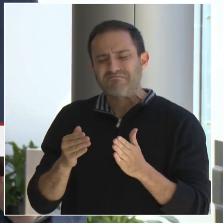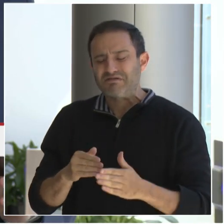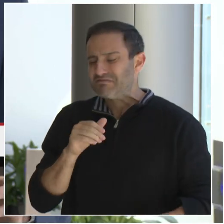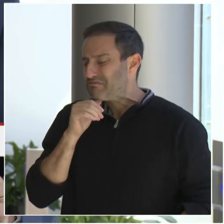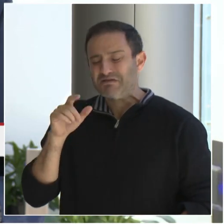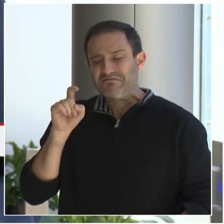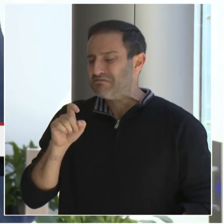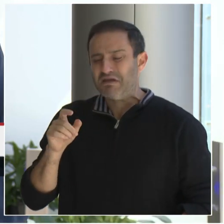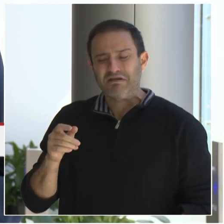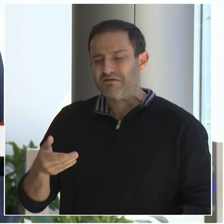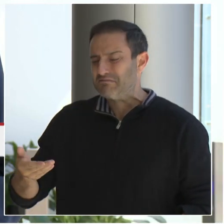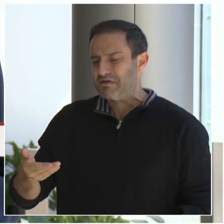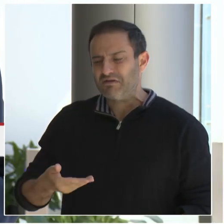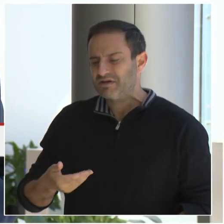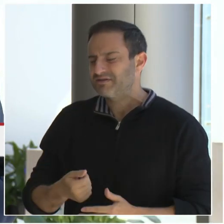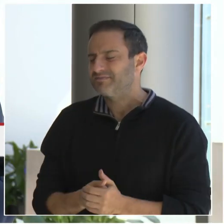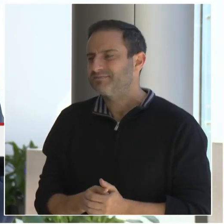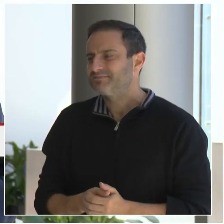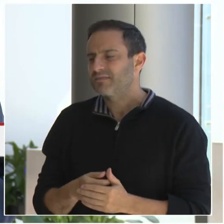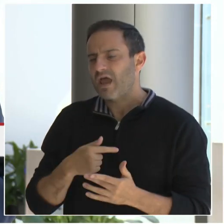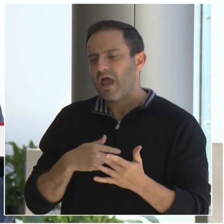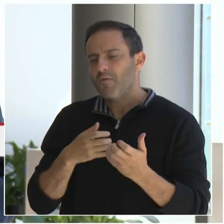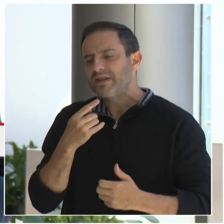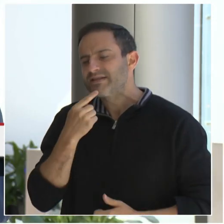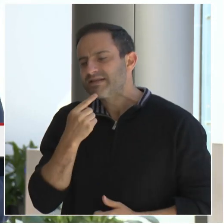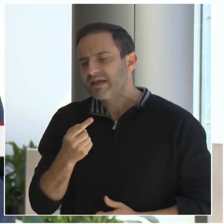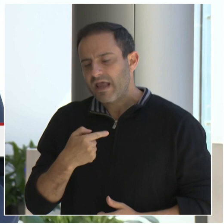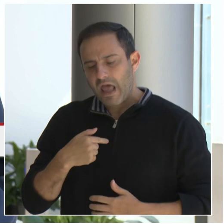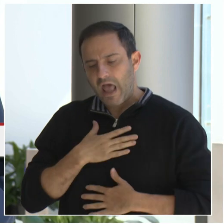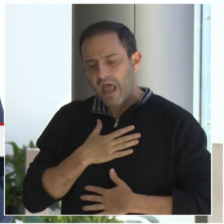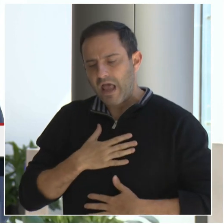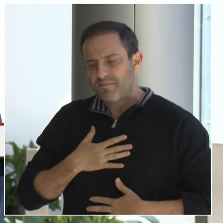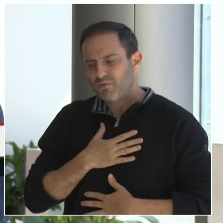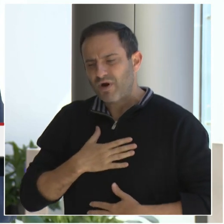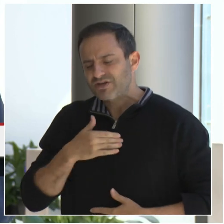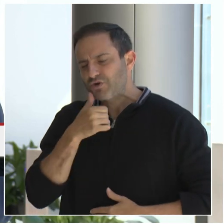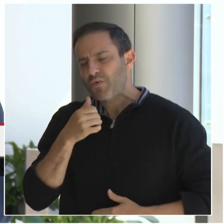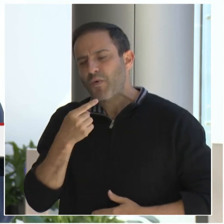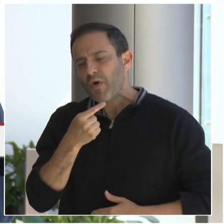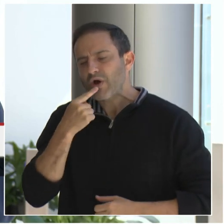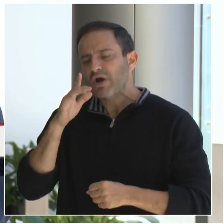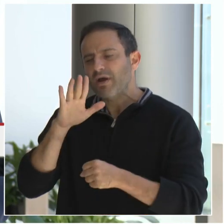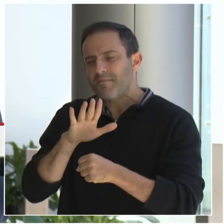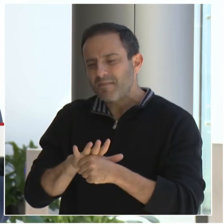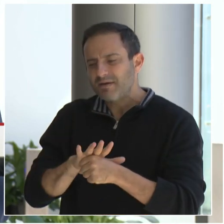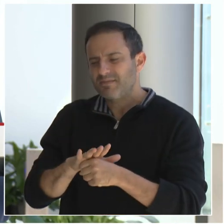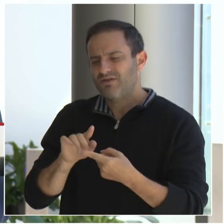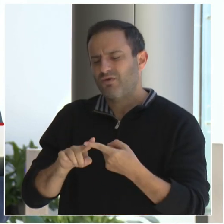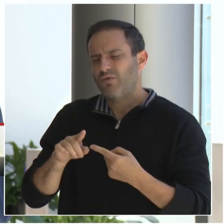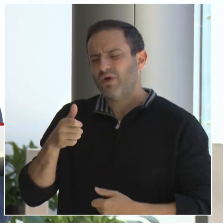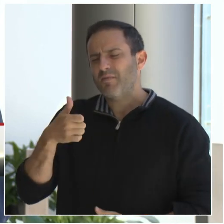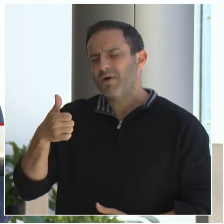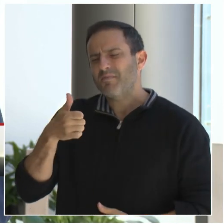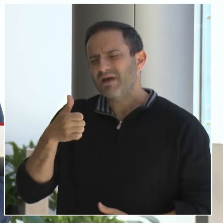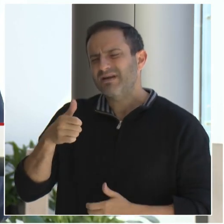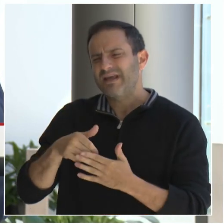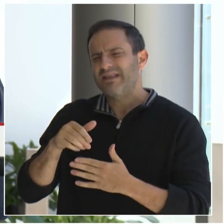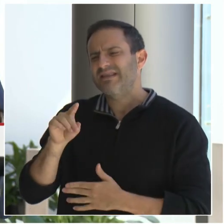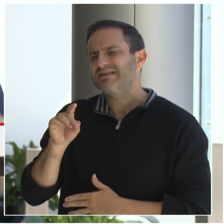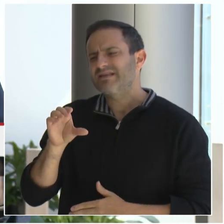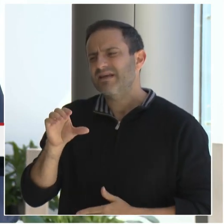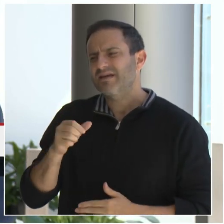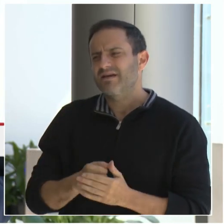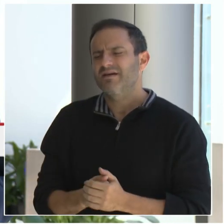of introduction, obviously, but I want to just say I really appreciate her commitment to transit as well here in the district.